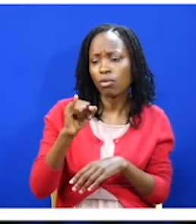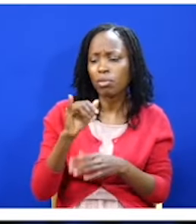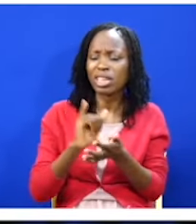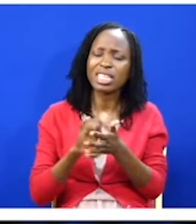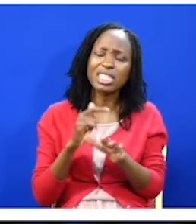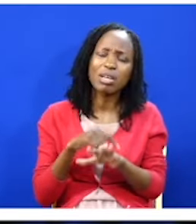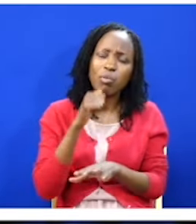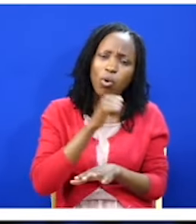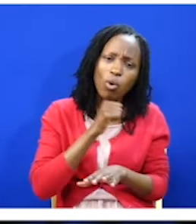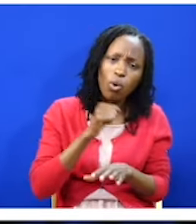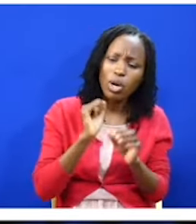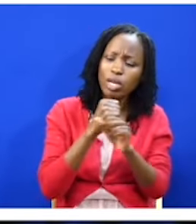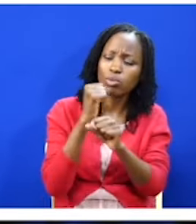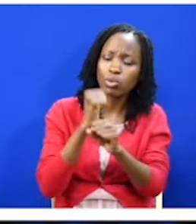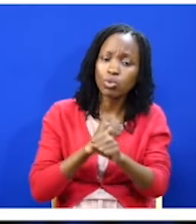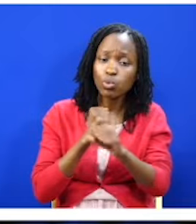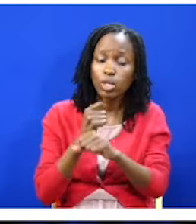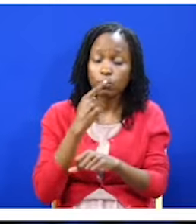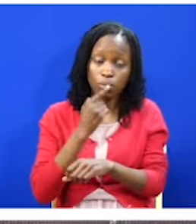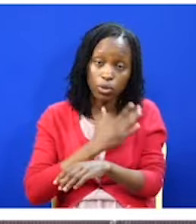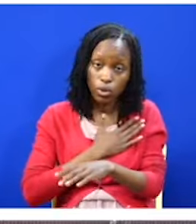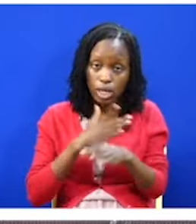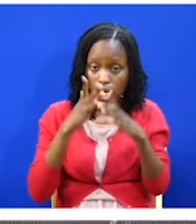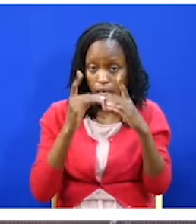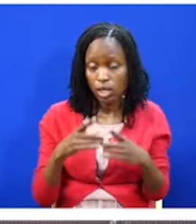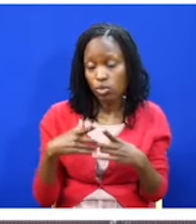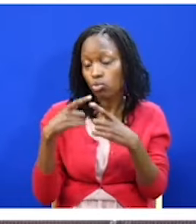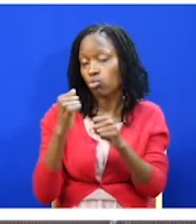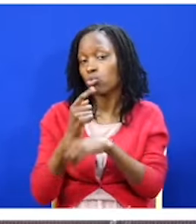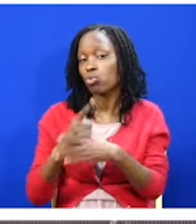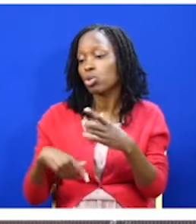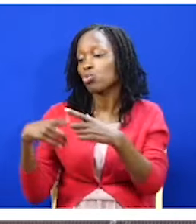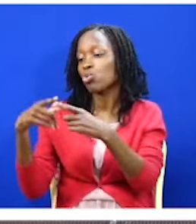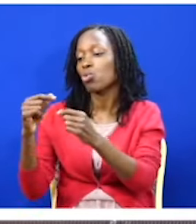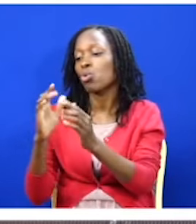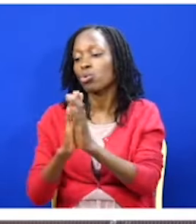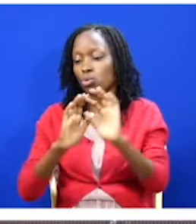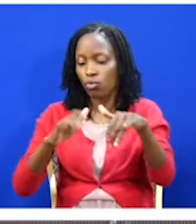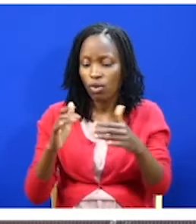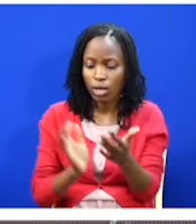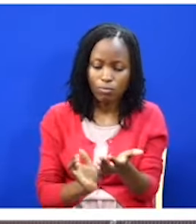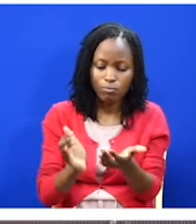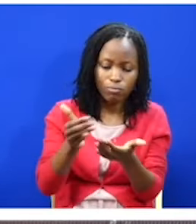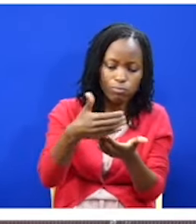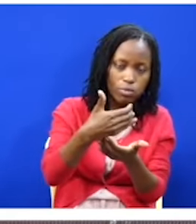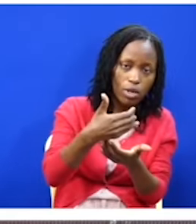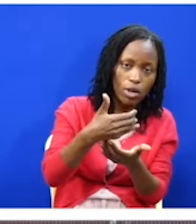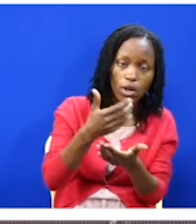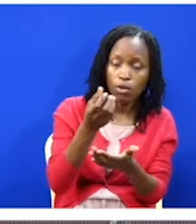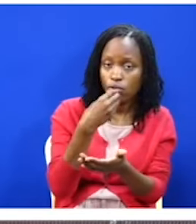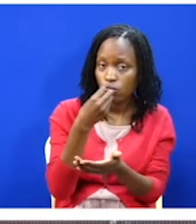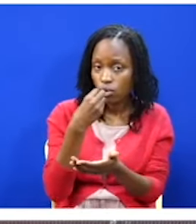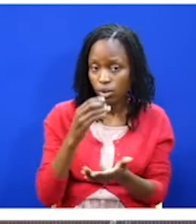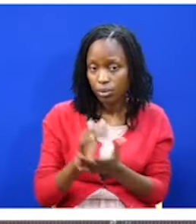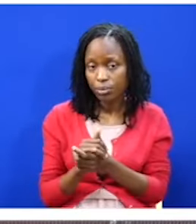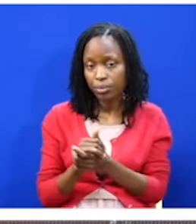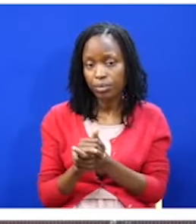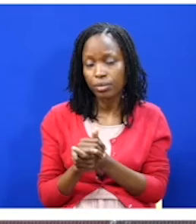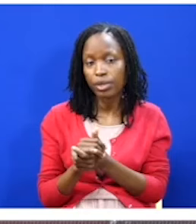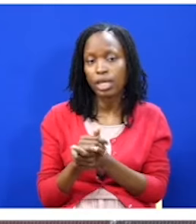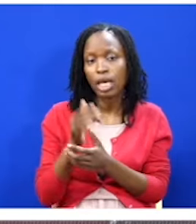work. And so Ruth decided to go into the fields, pick up any grain that was left behind by the workers.